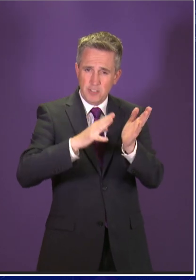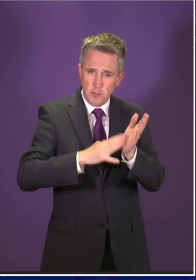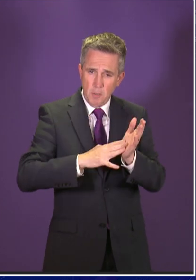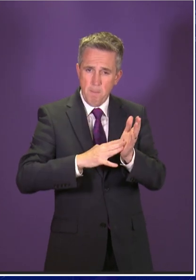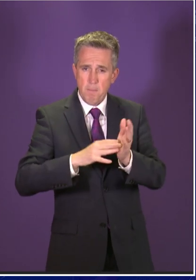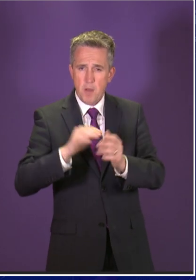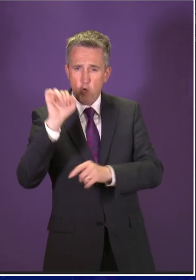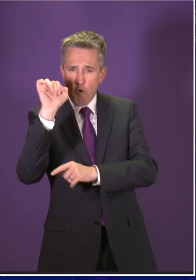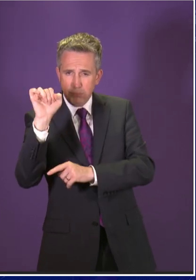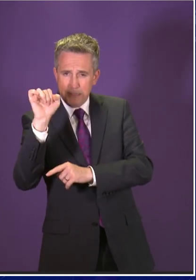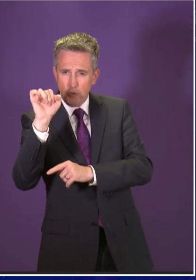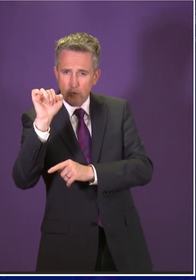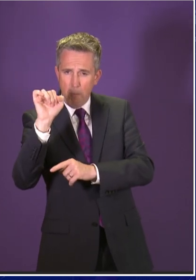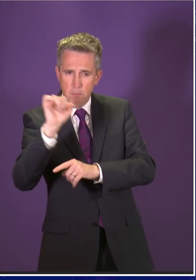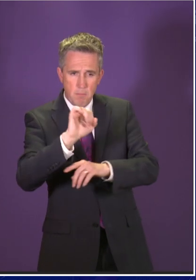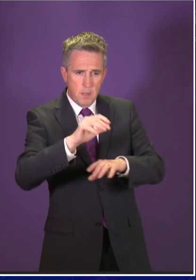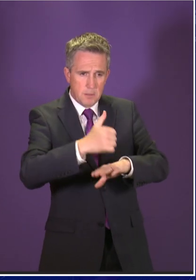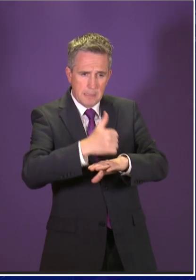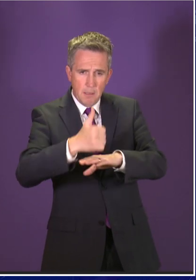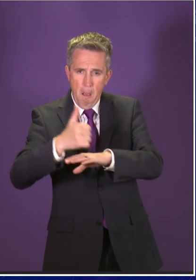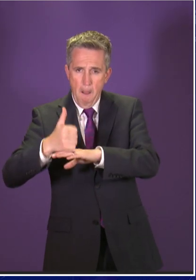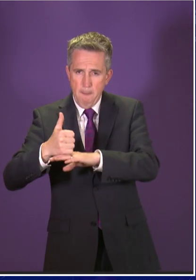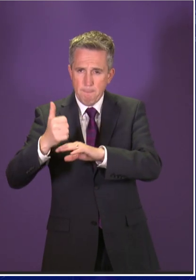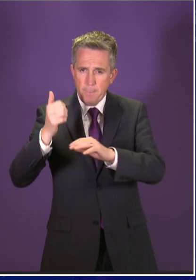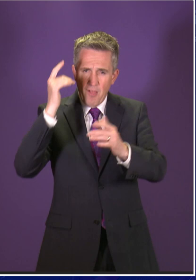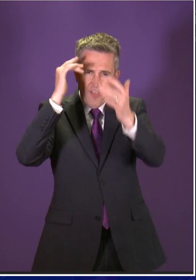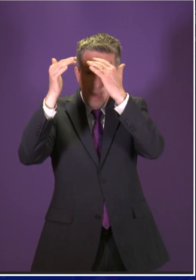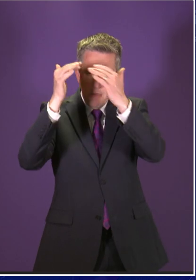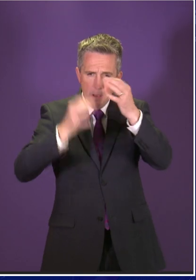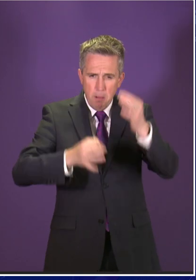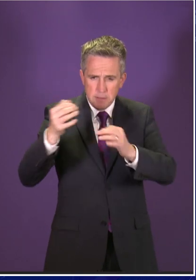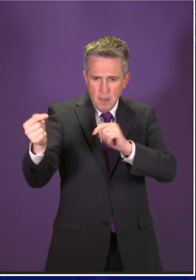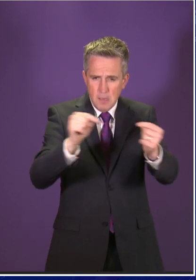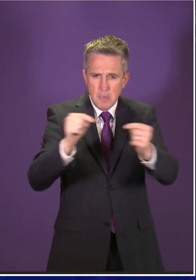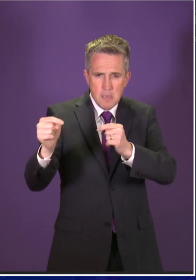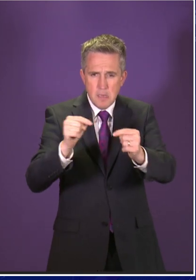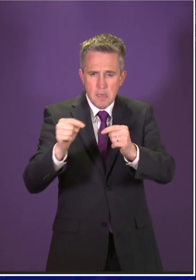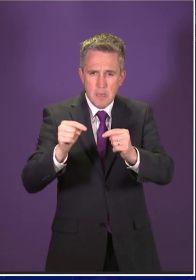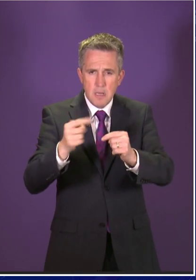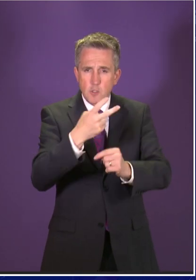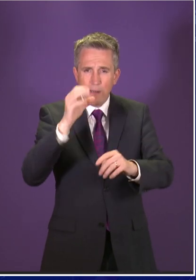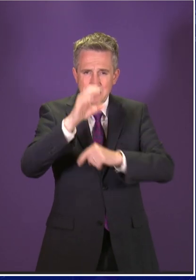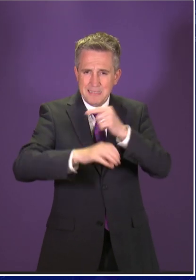have communism also taking root there, and the beginnings of an ideological struggle that will dominate the 20th century and subject the entire planet to incredible